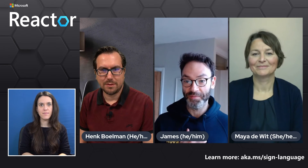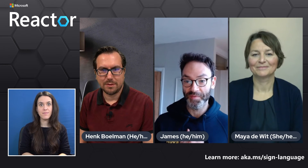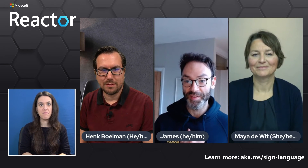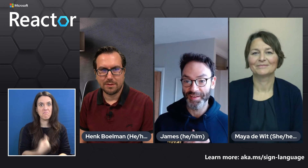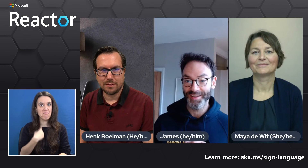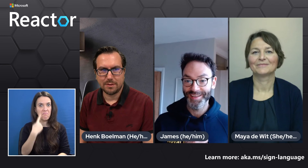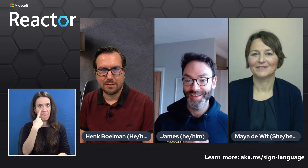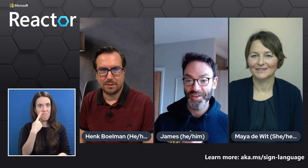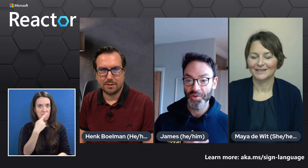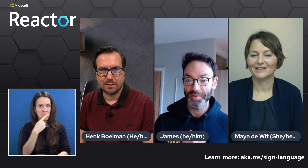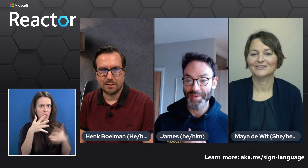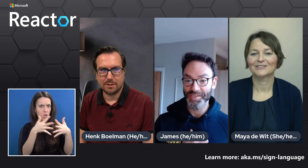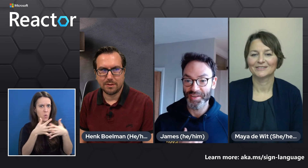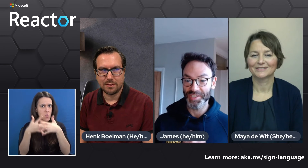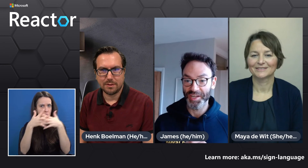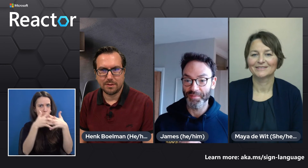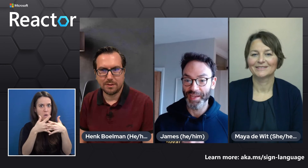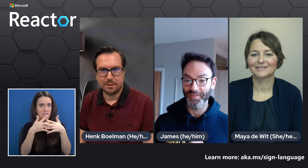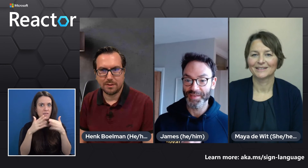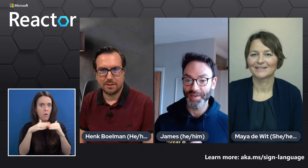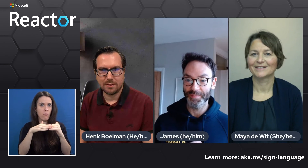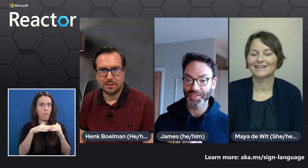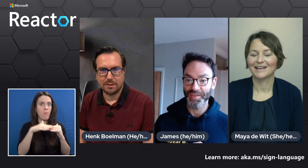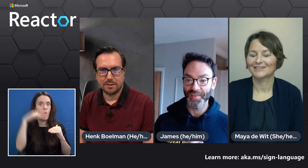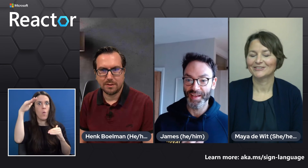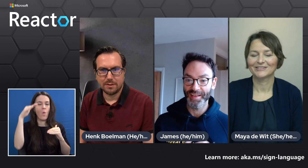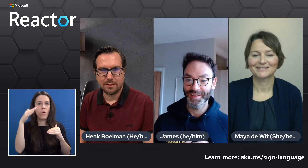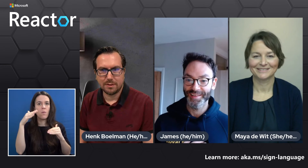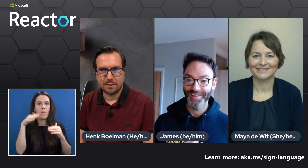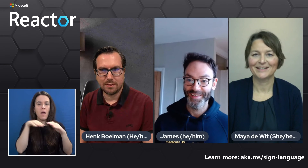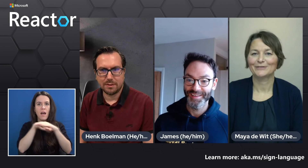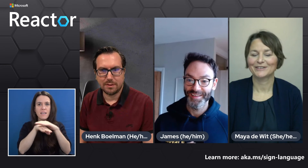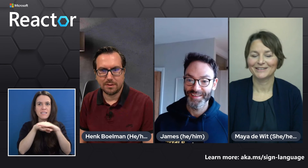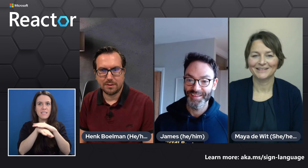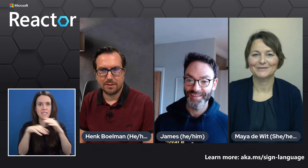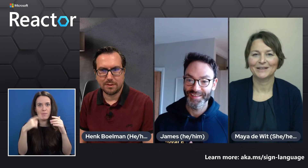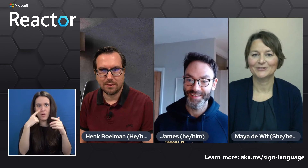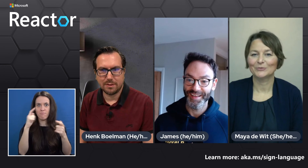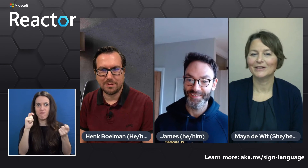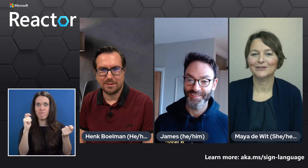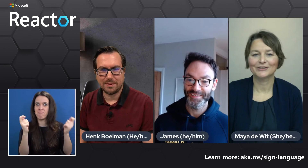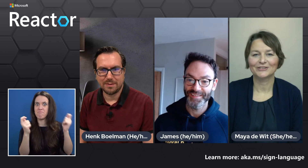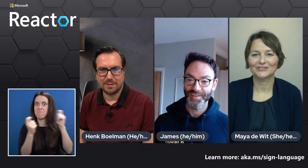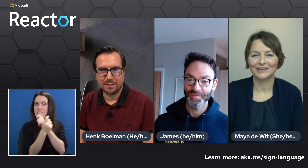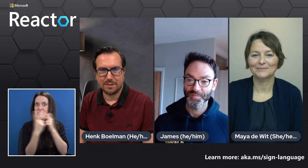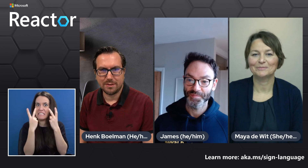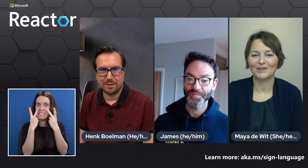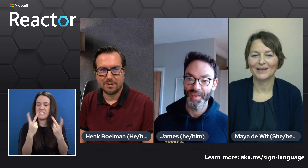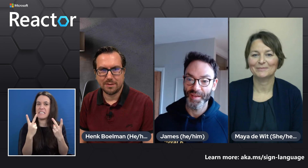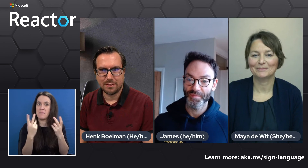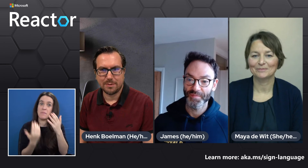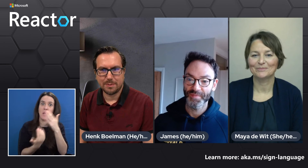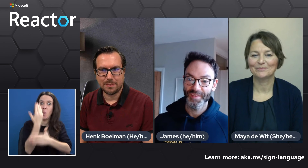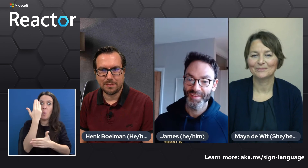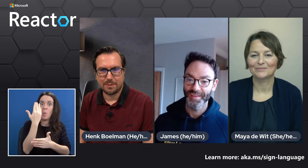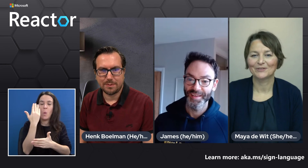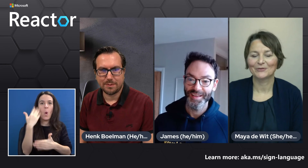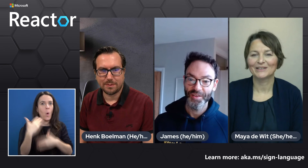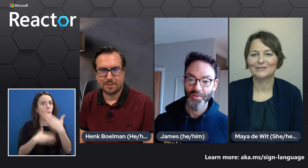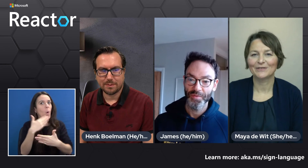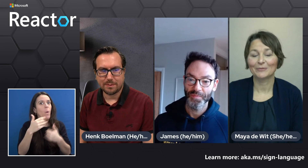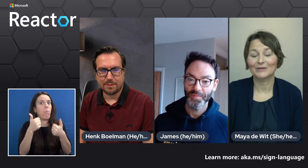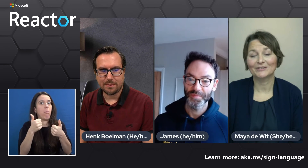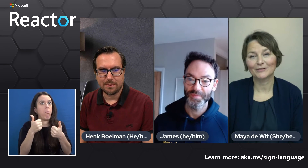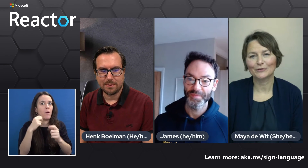accessible now with the new administration coming in. There's been a big shift. Definitely. It's really good to see. Yeah.